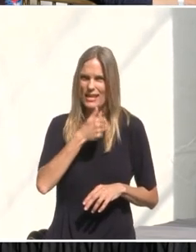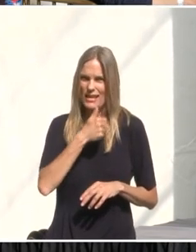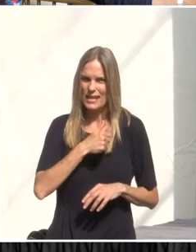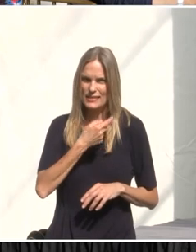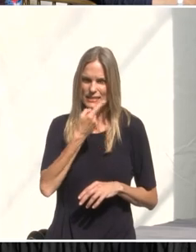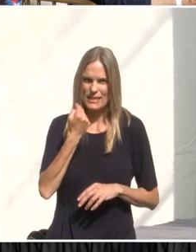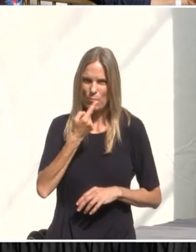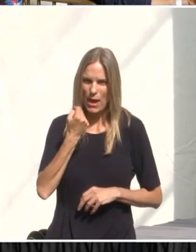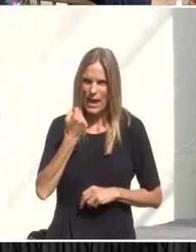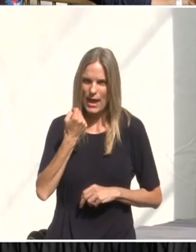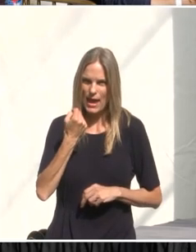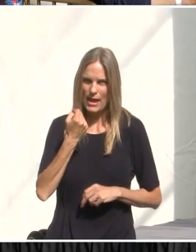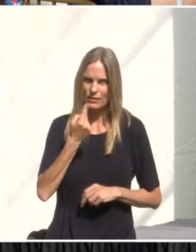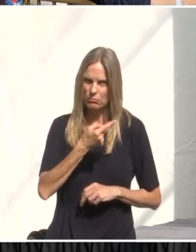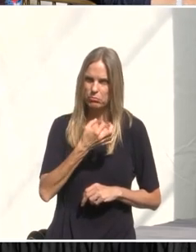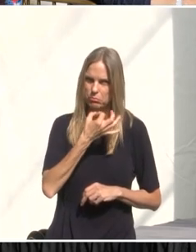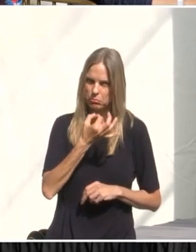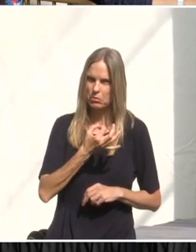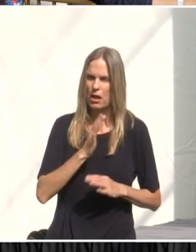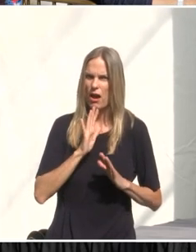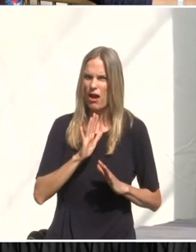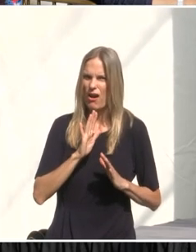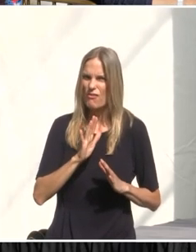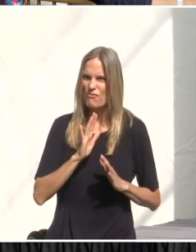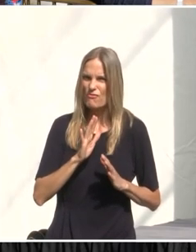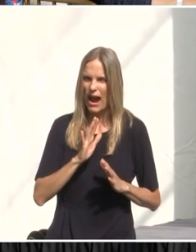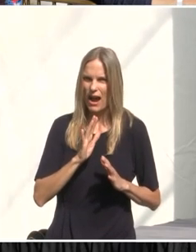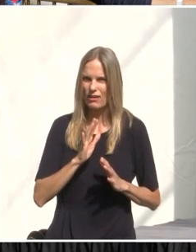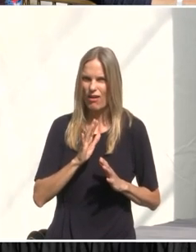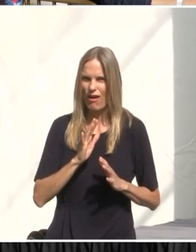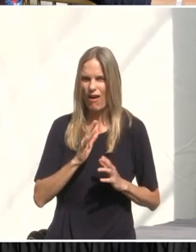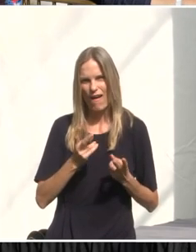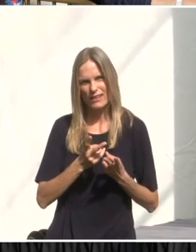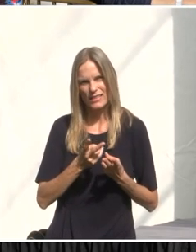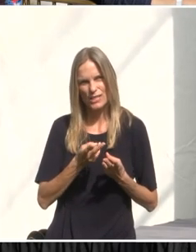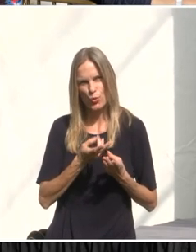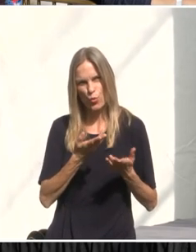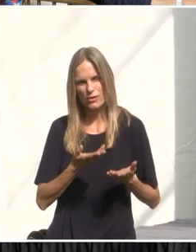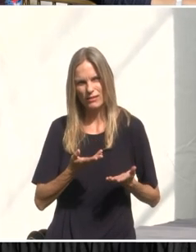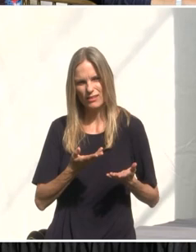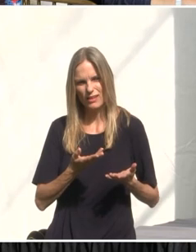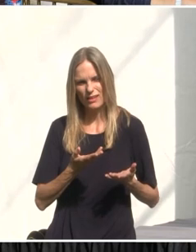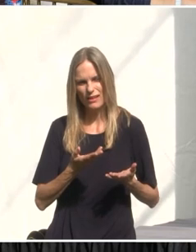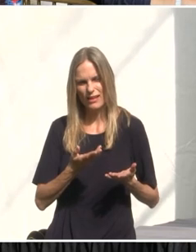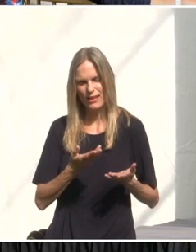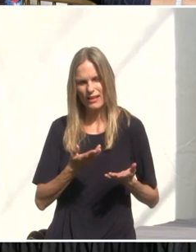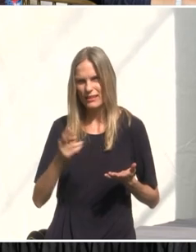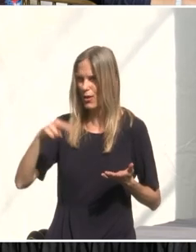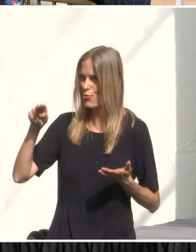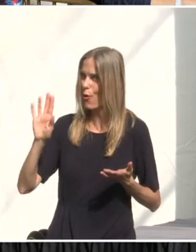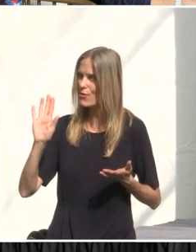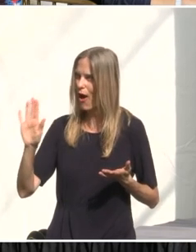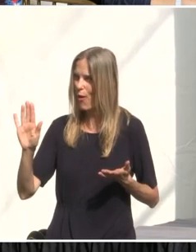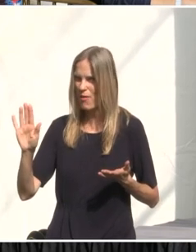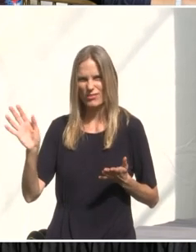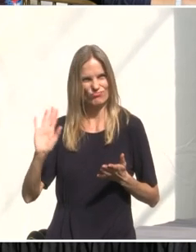men are very unlikely, not the same as a man in the Nordics,